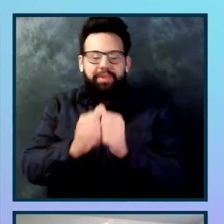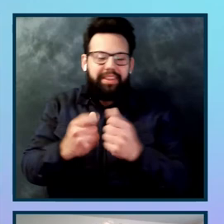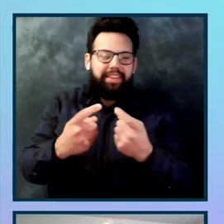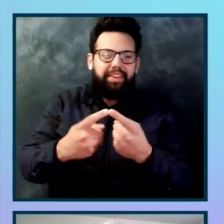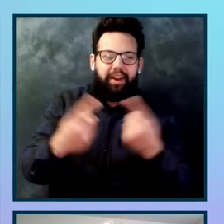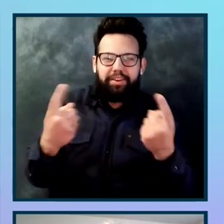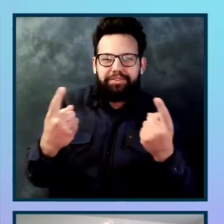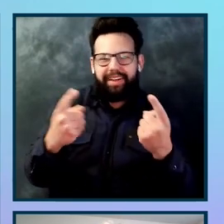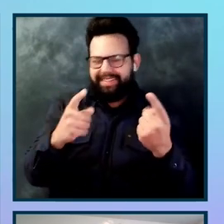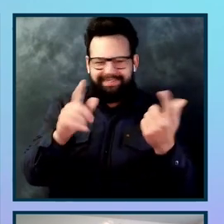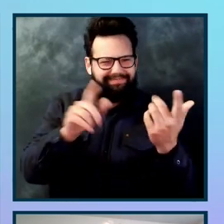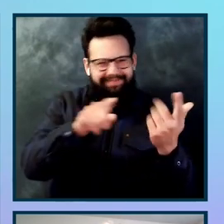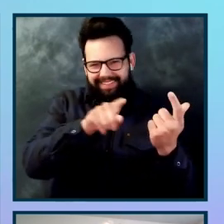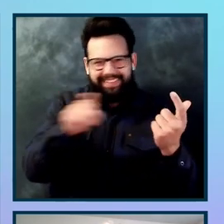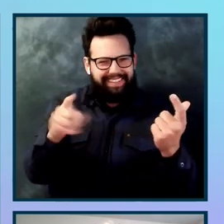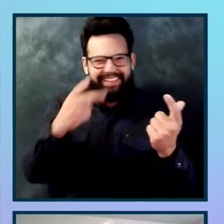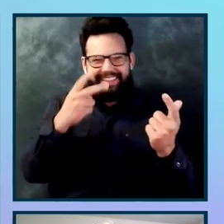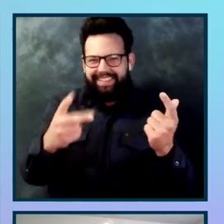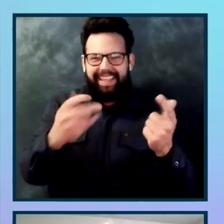et cetera, et cetera.